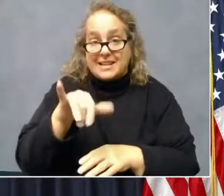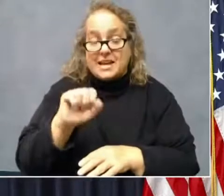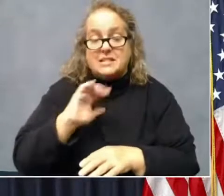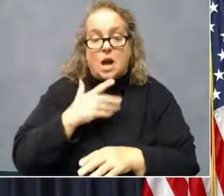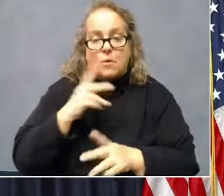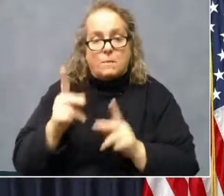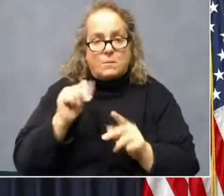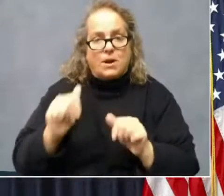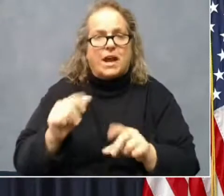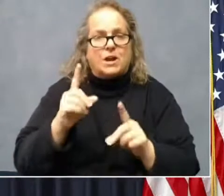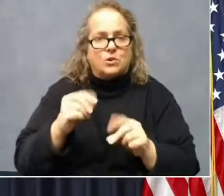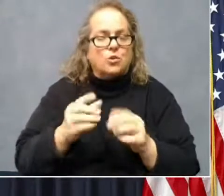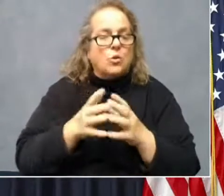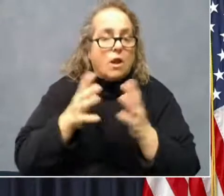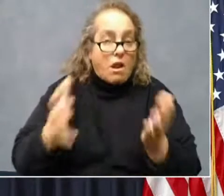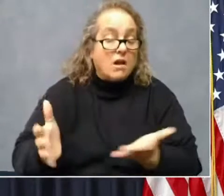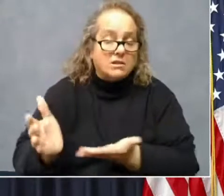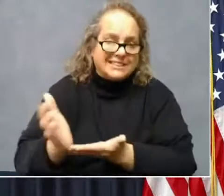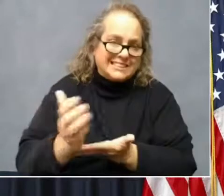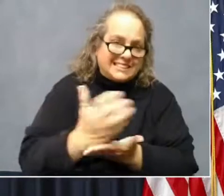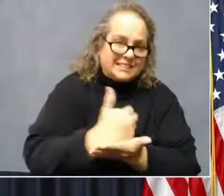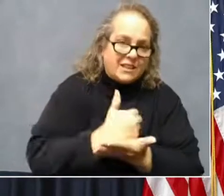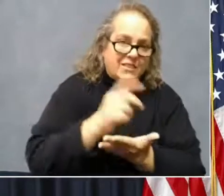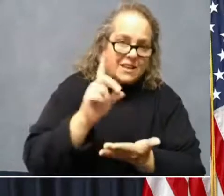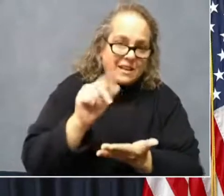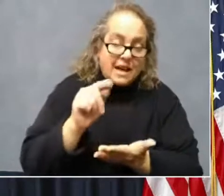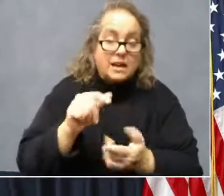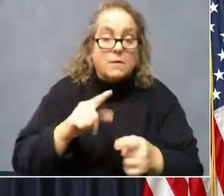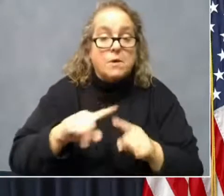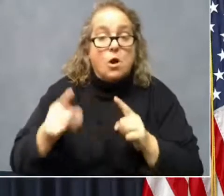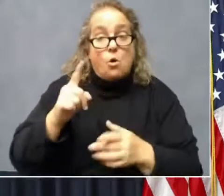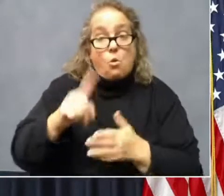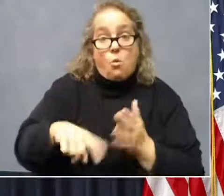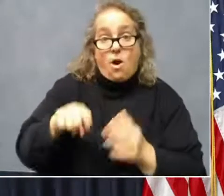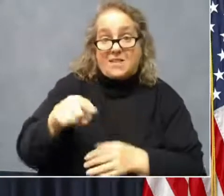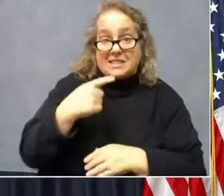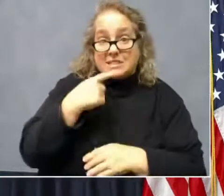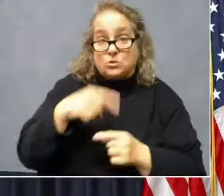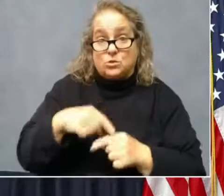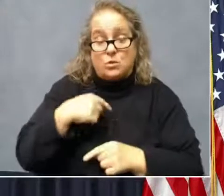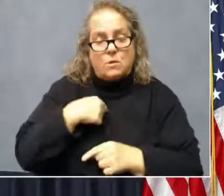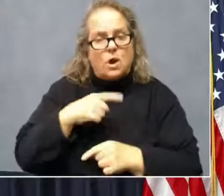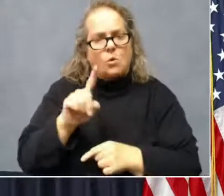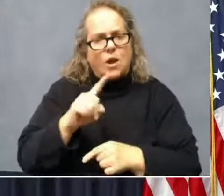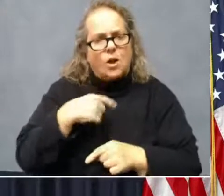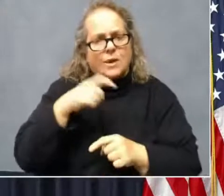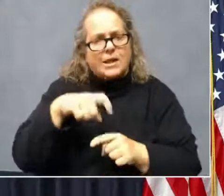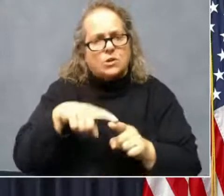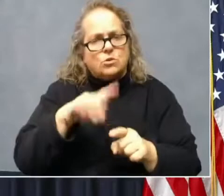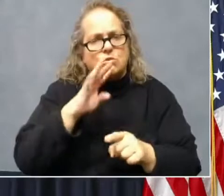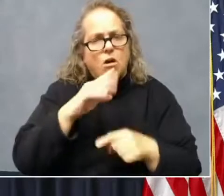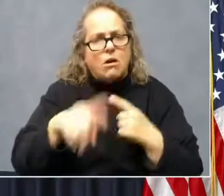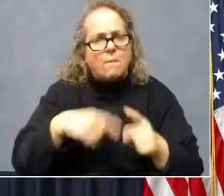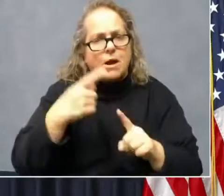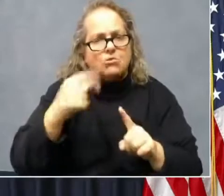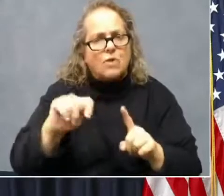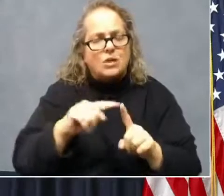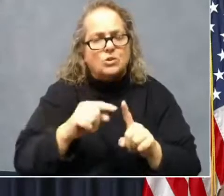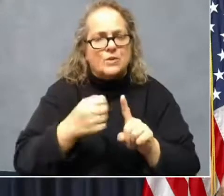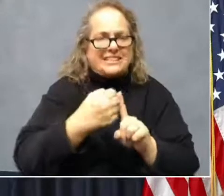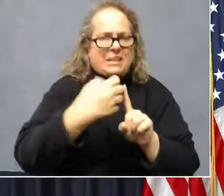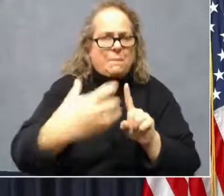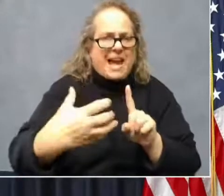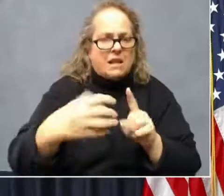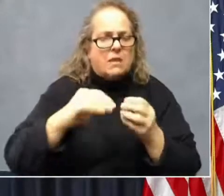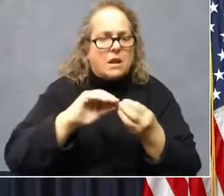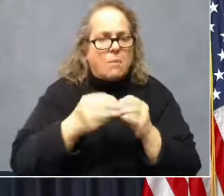think what this says to us is where we need to talk about expanding number of beds, where we need to